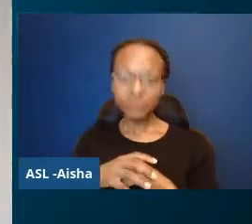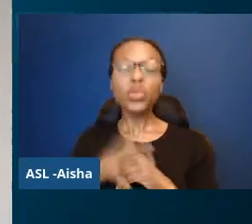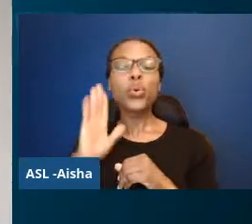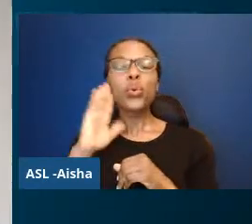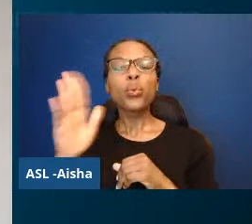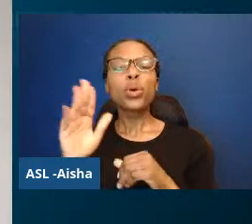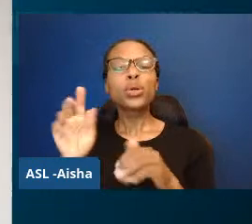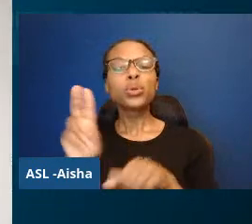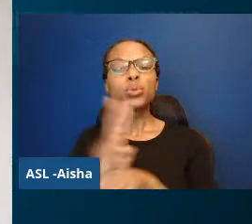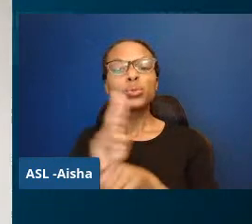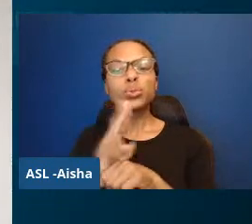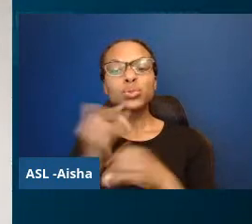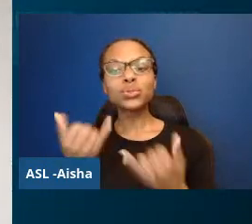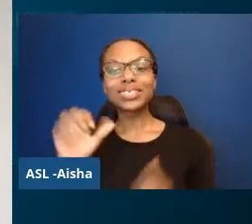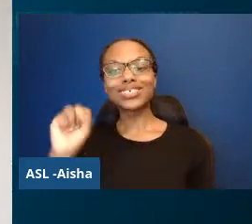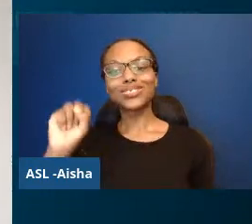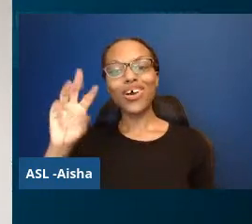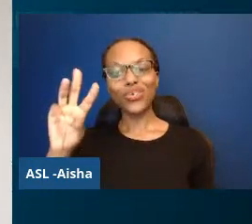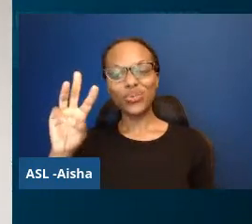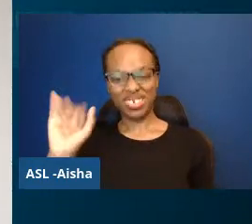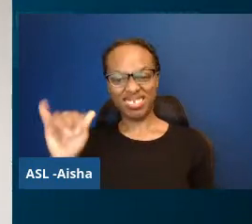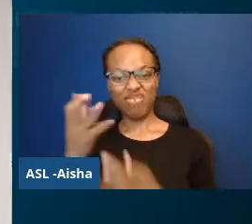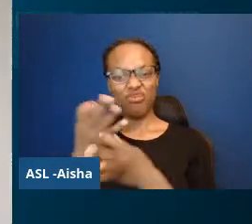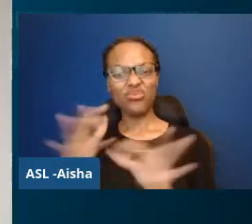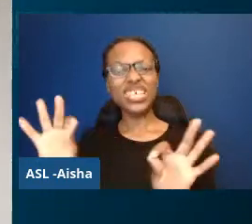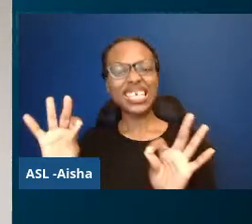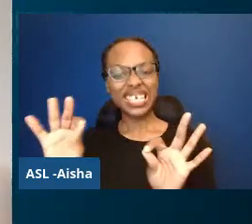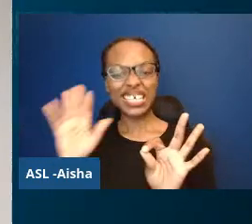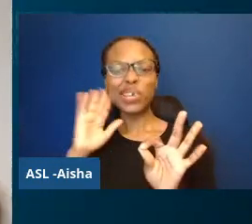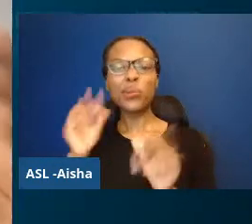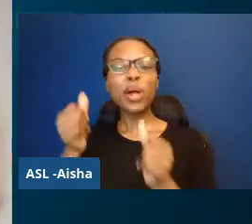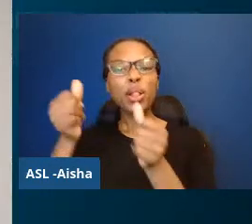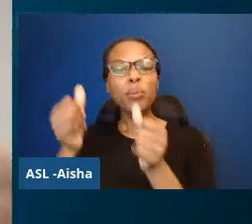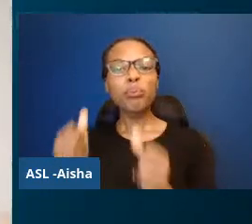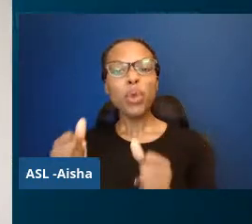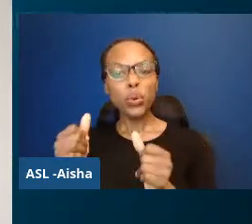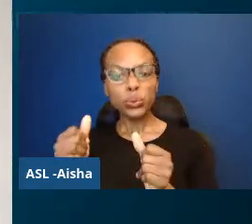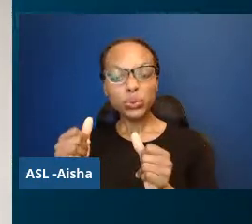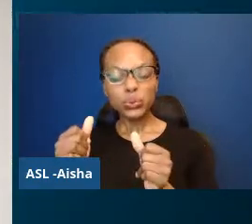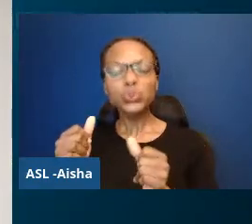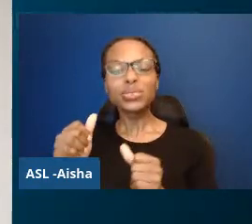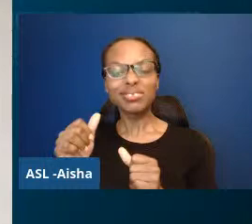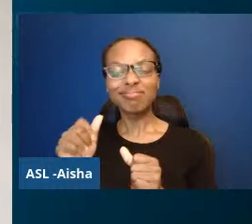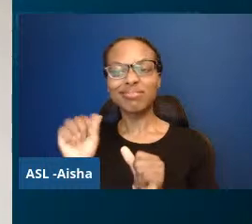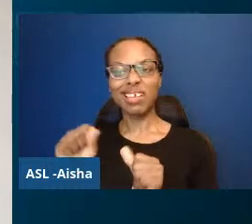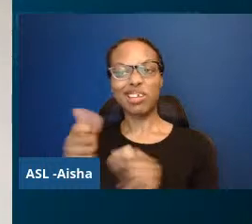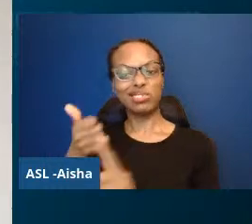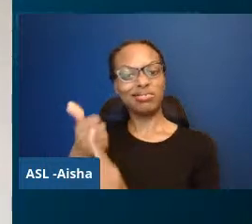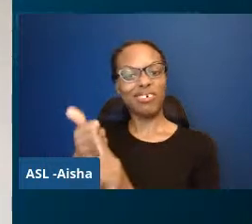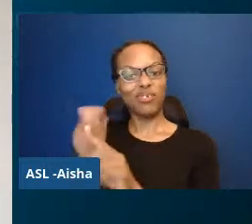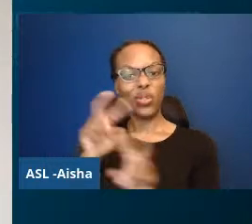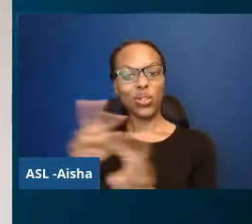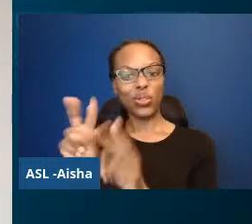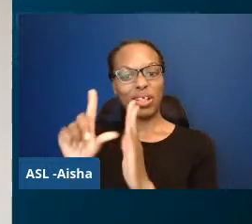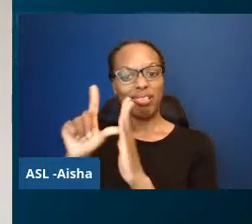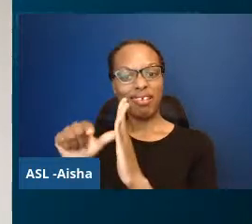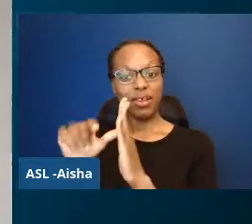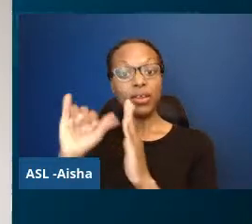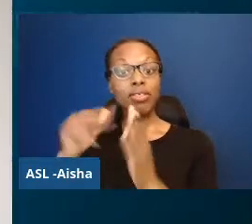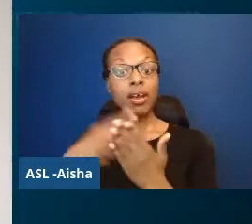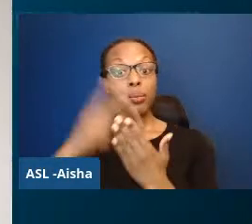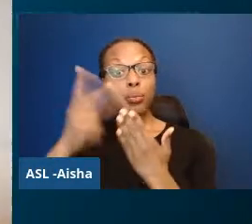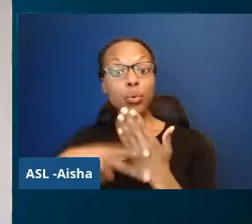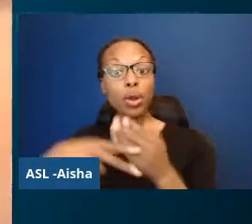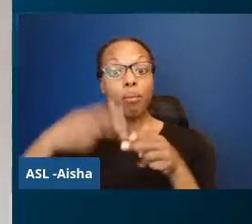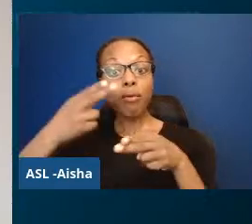for you all before the end of the program. But this program is called Stellarium, and this is a really cool